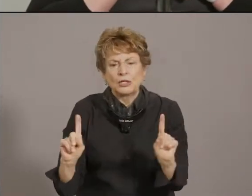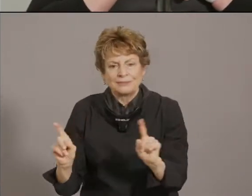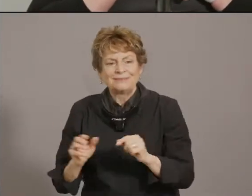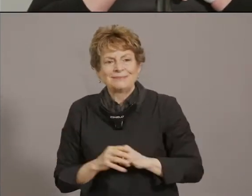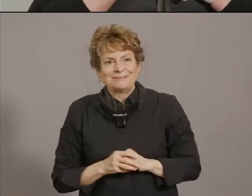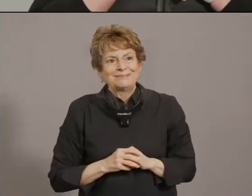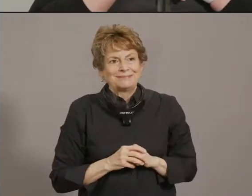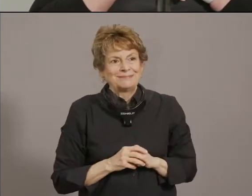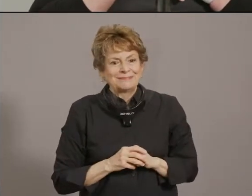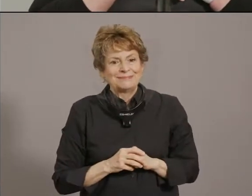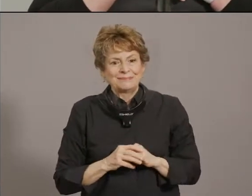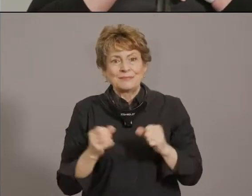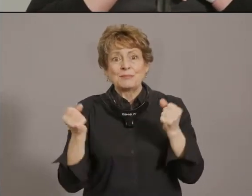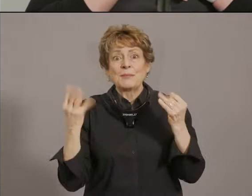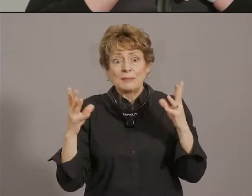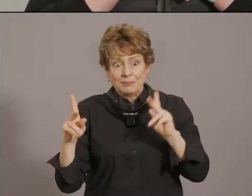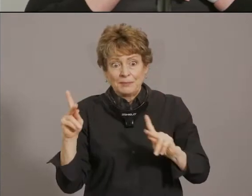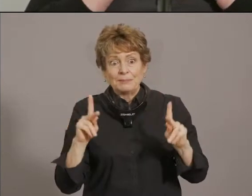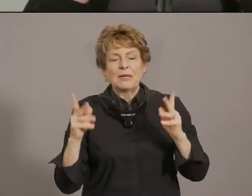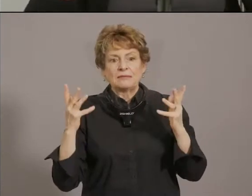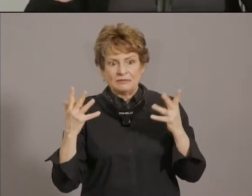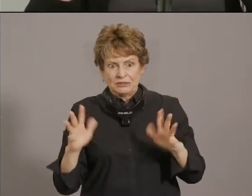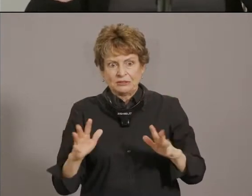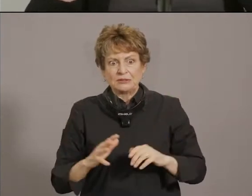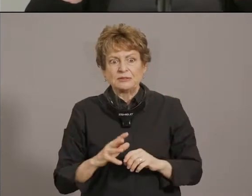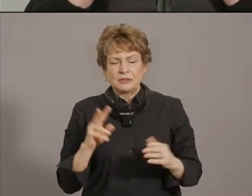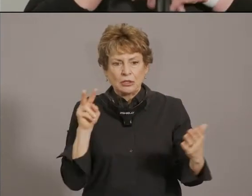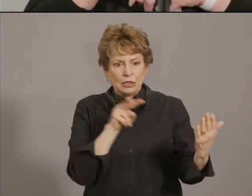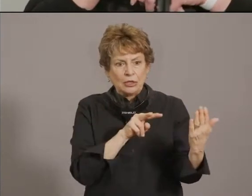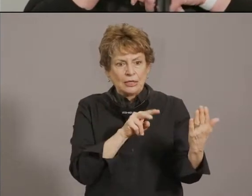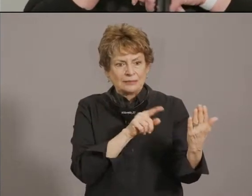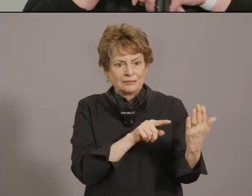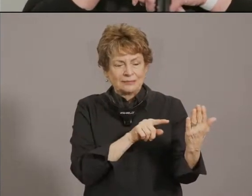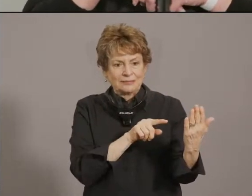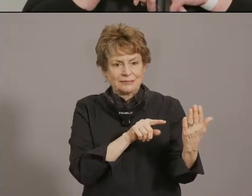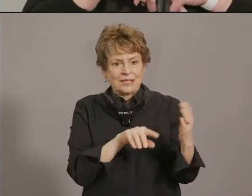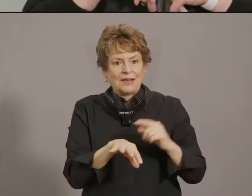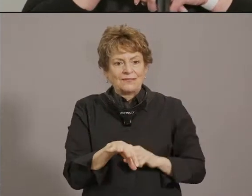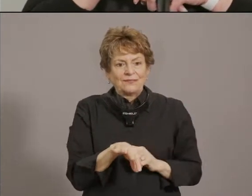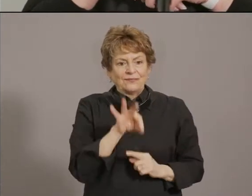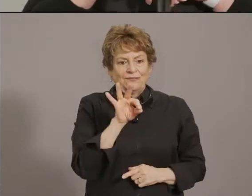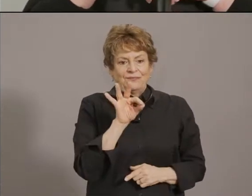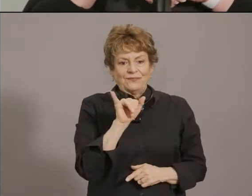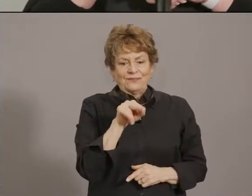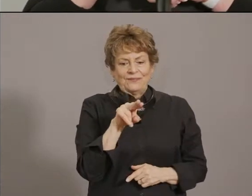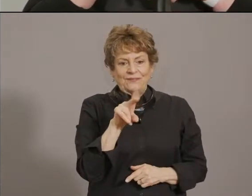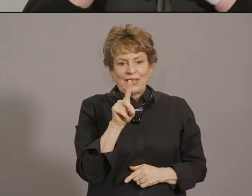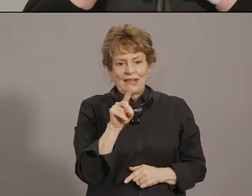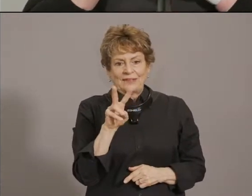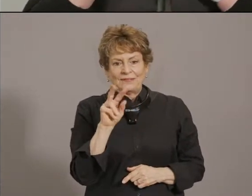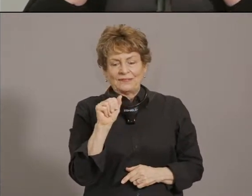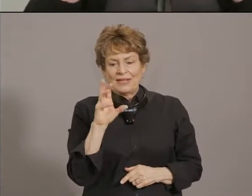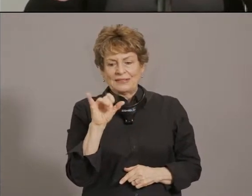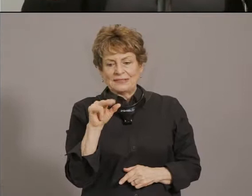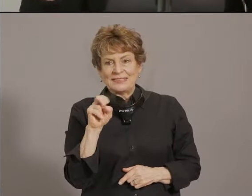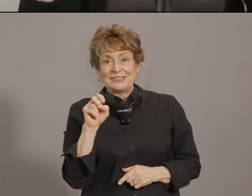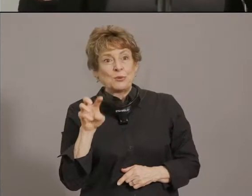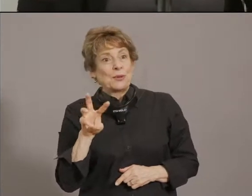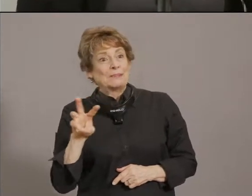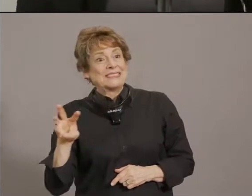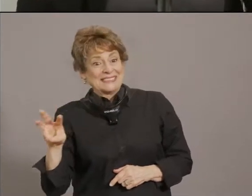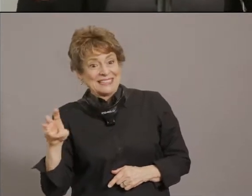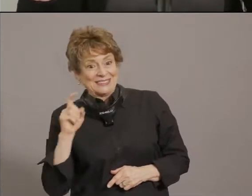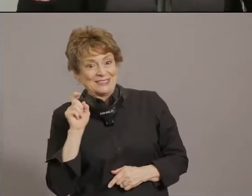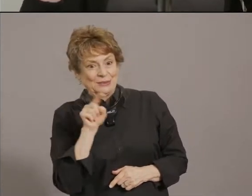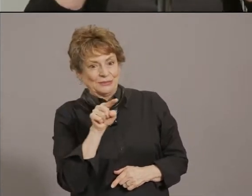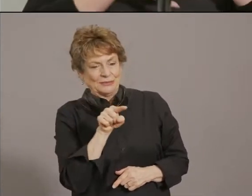seen our Find Vaccine website with the interactive map. It does display a large